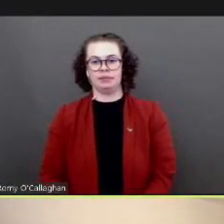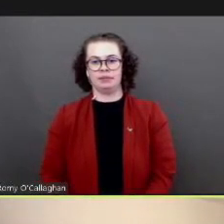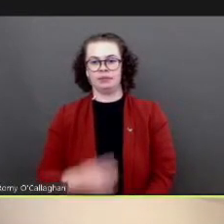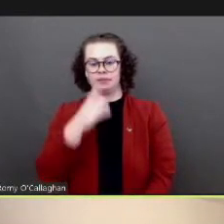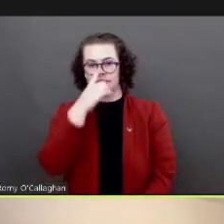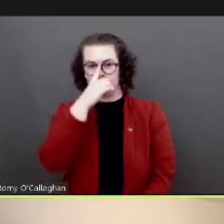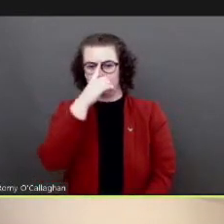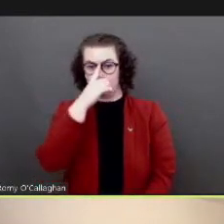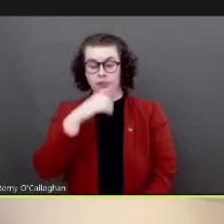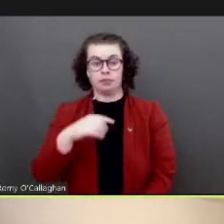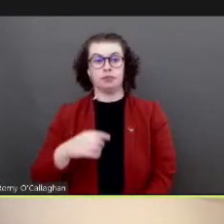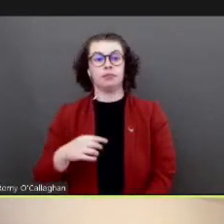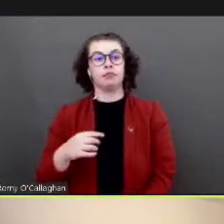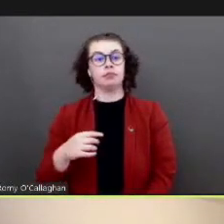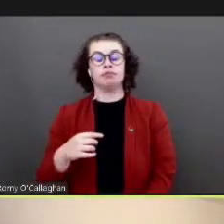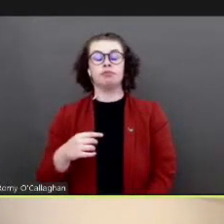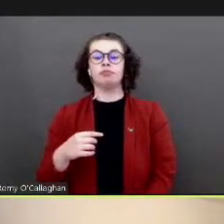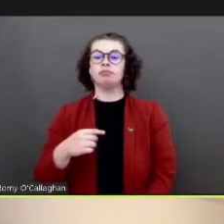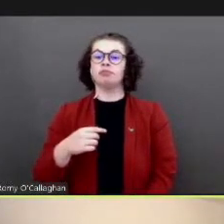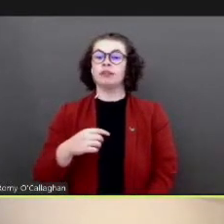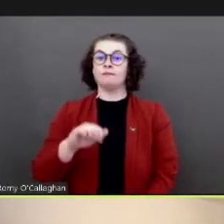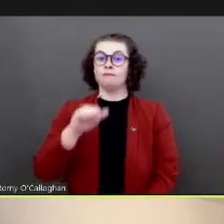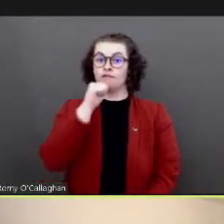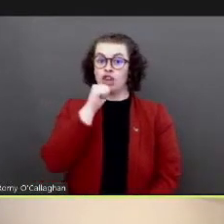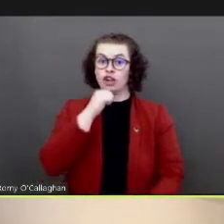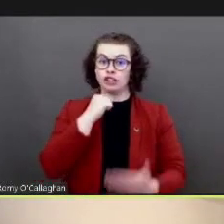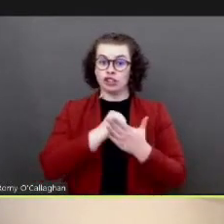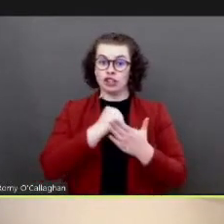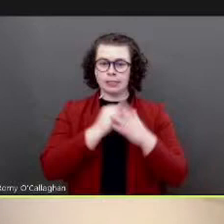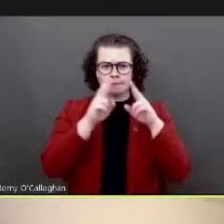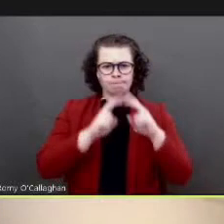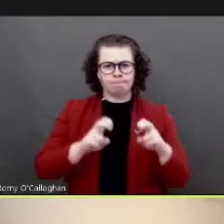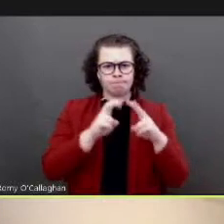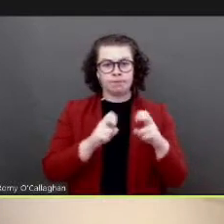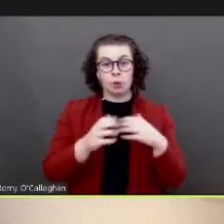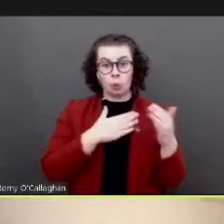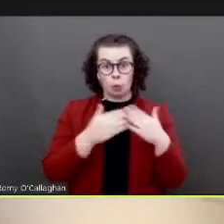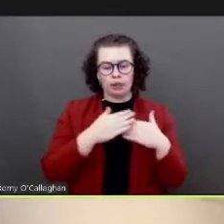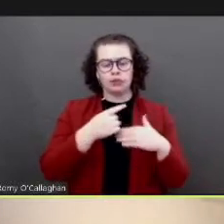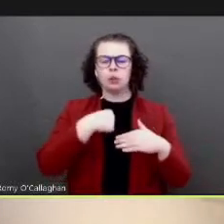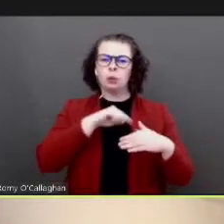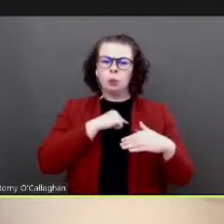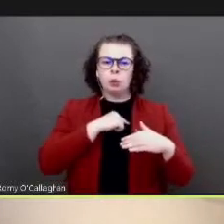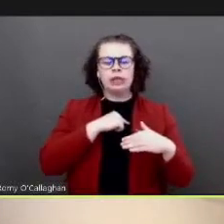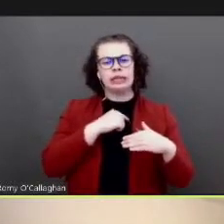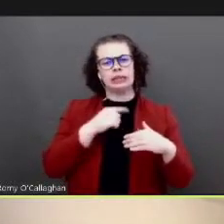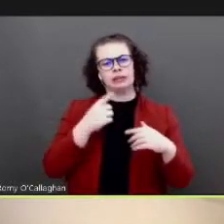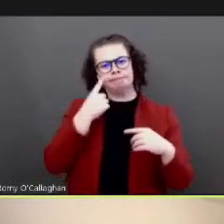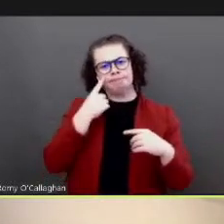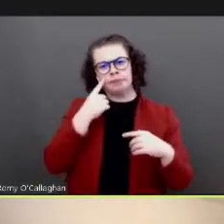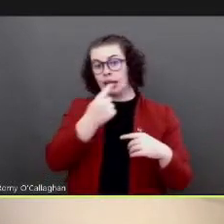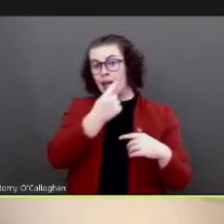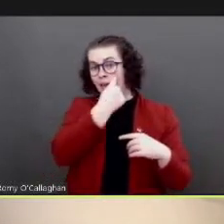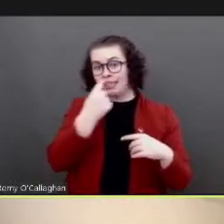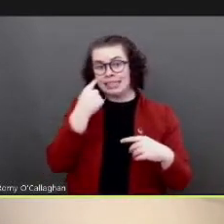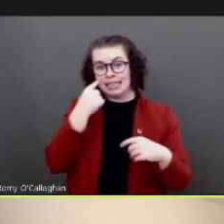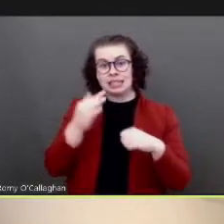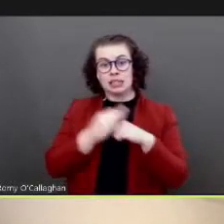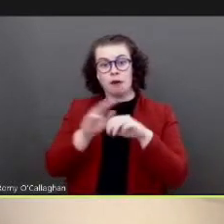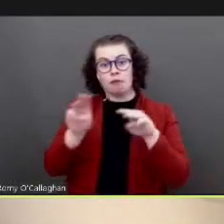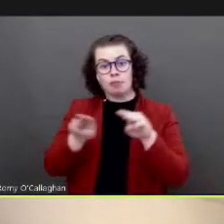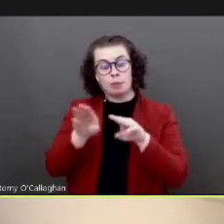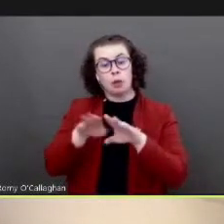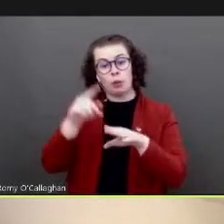The first study is a systematic review looking at evidence about the prevalence of people with